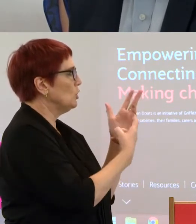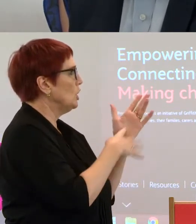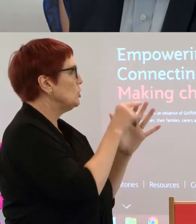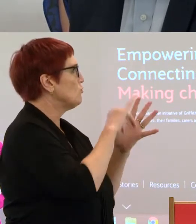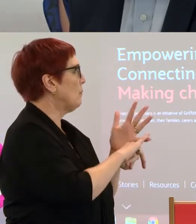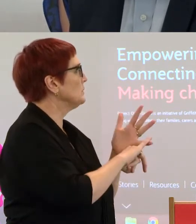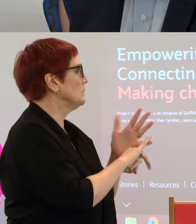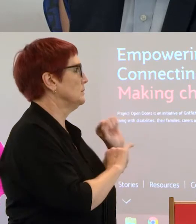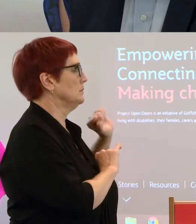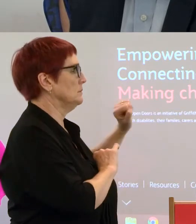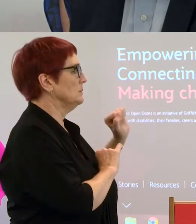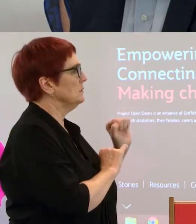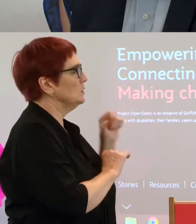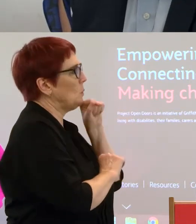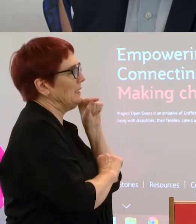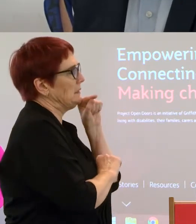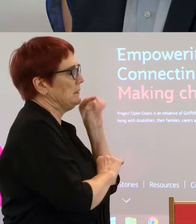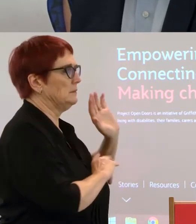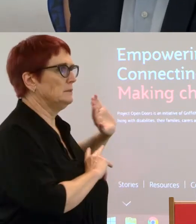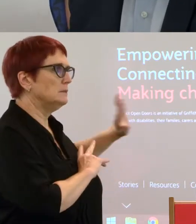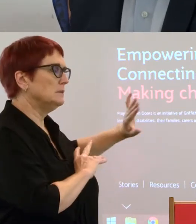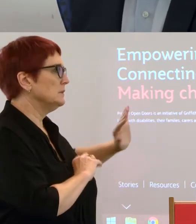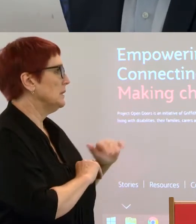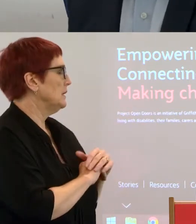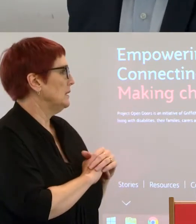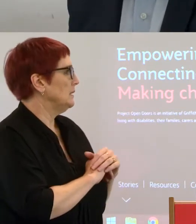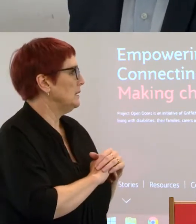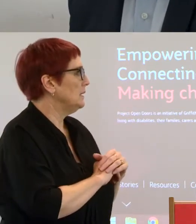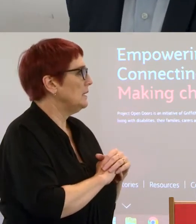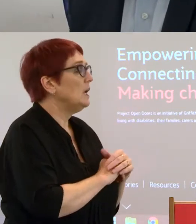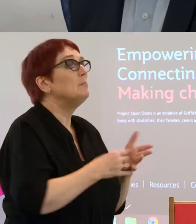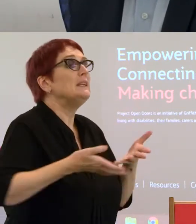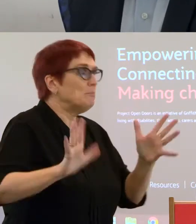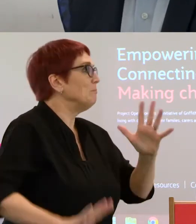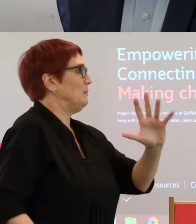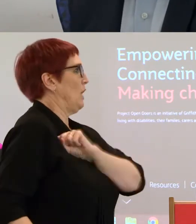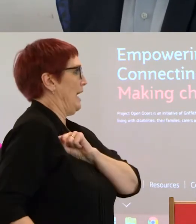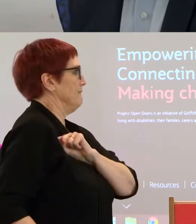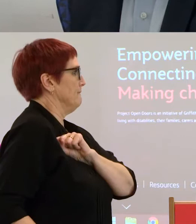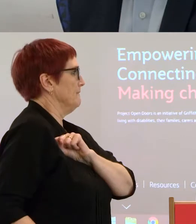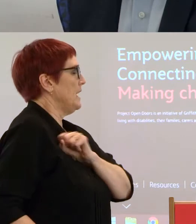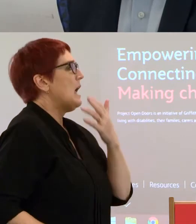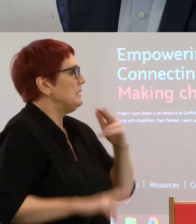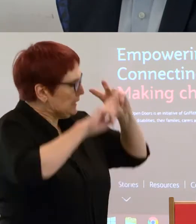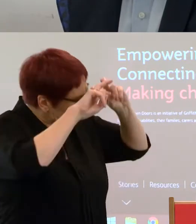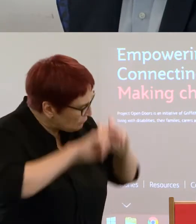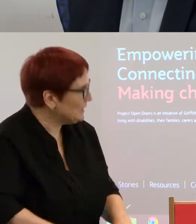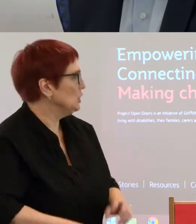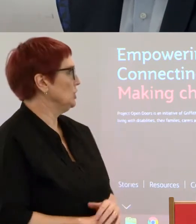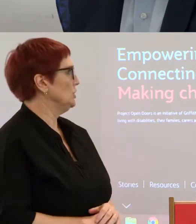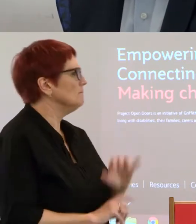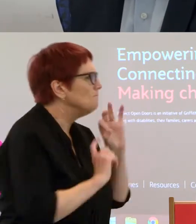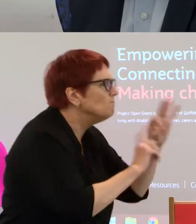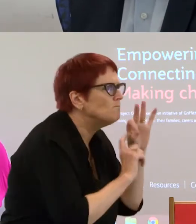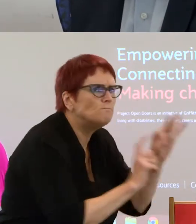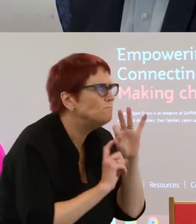local tweets, and be brave and be investigative and be